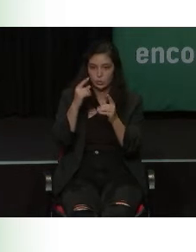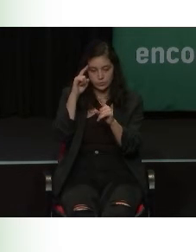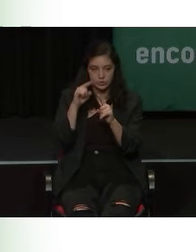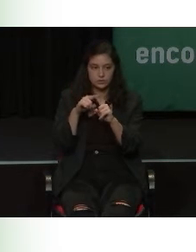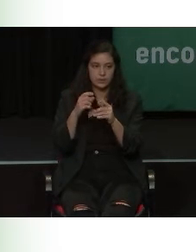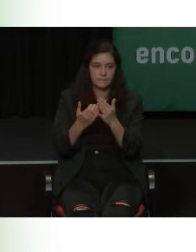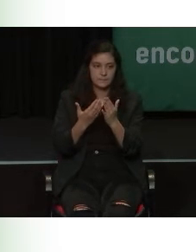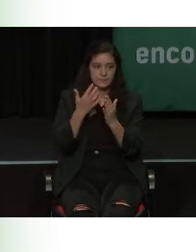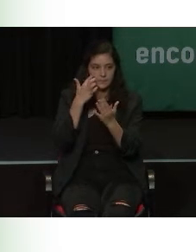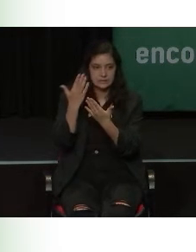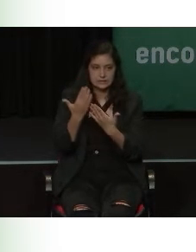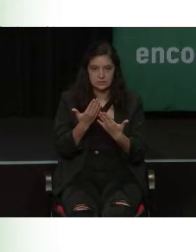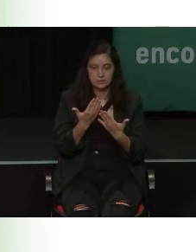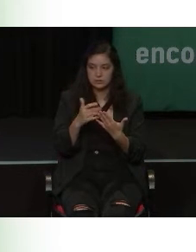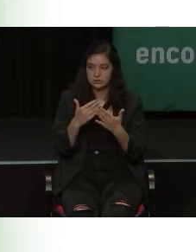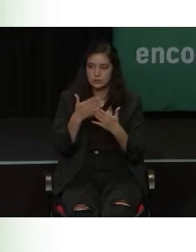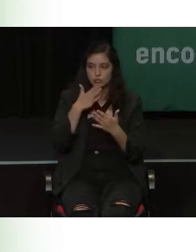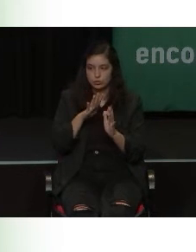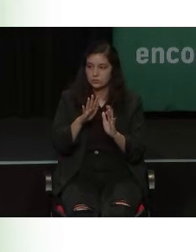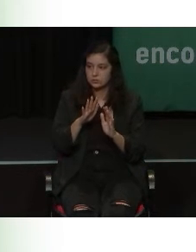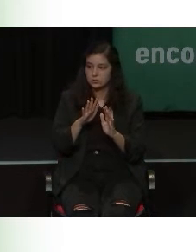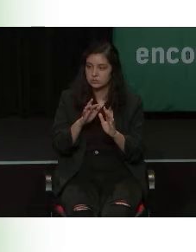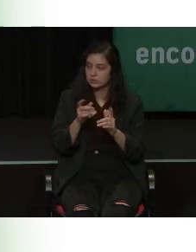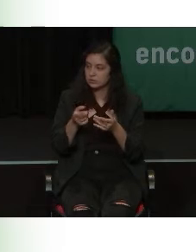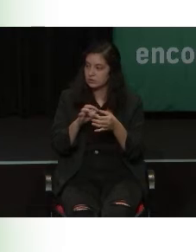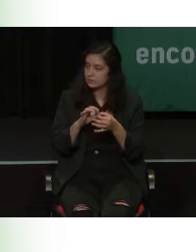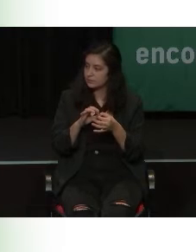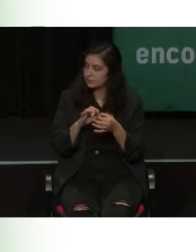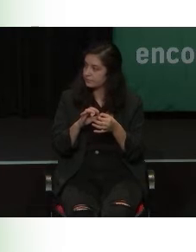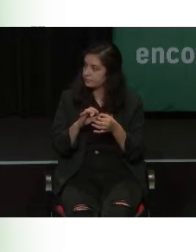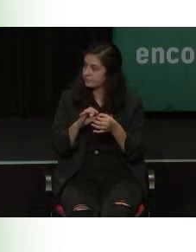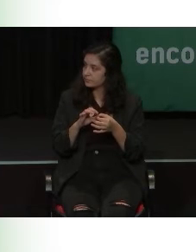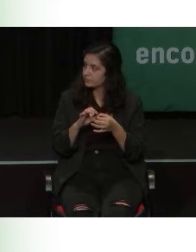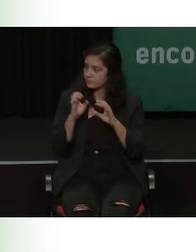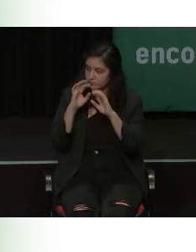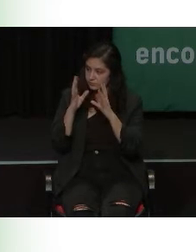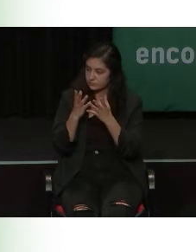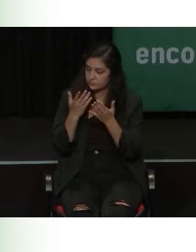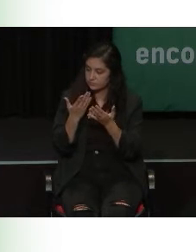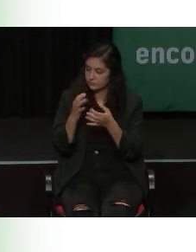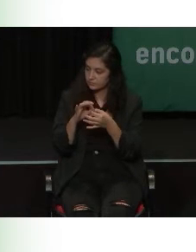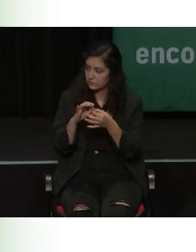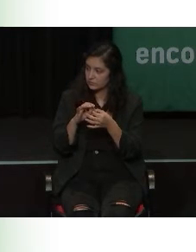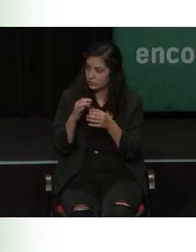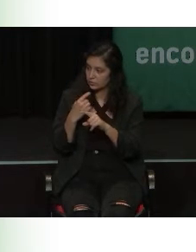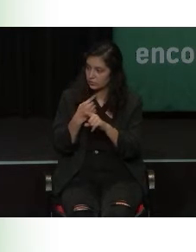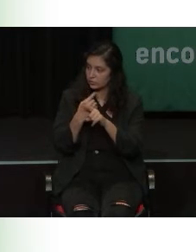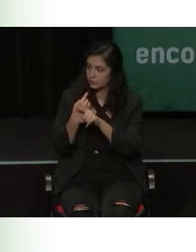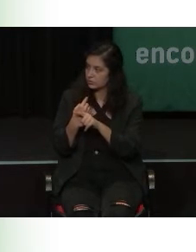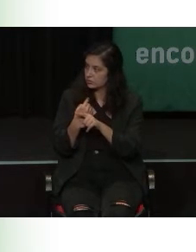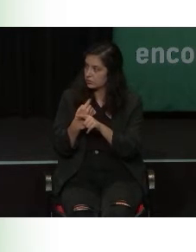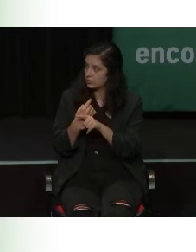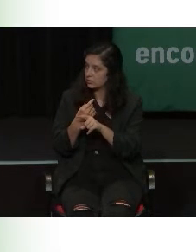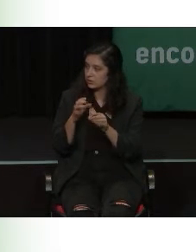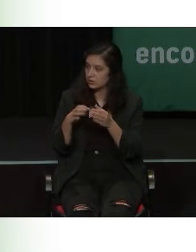of this presentation, it should be enough. And I will just acknowledge member of the team at